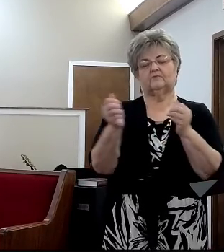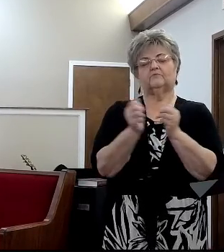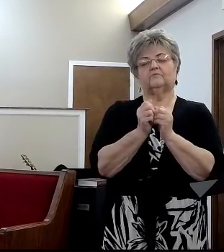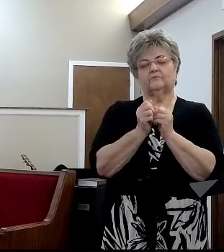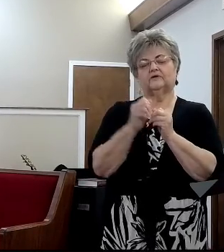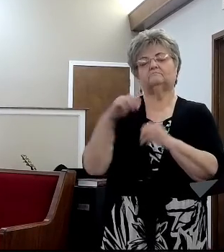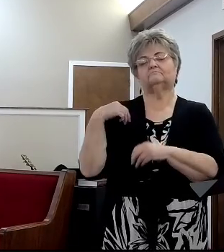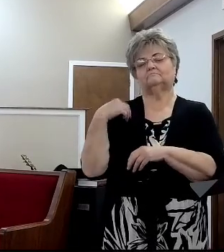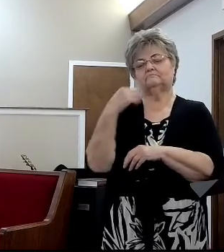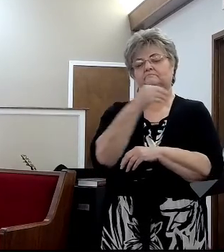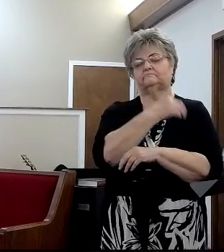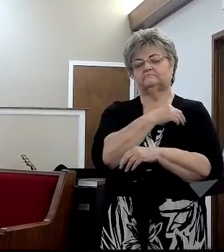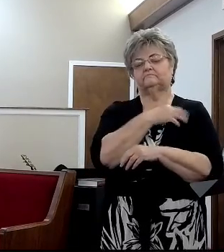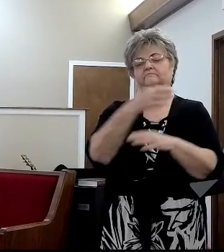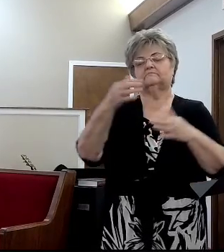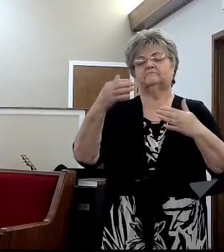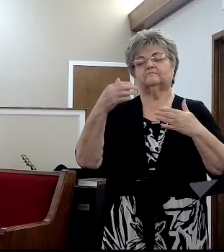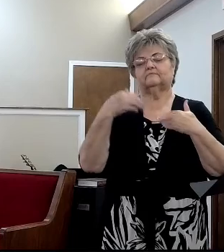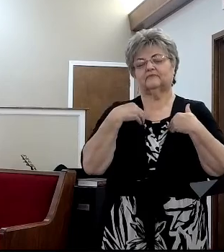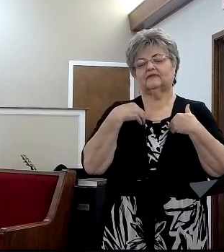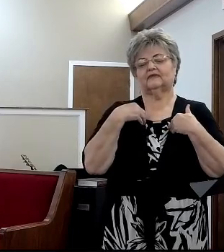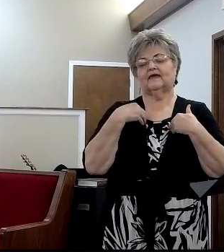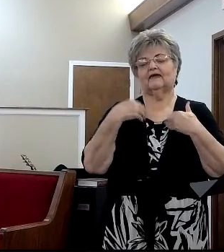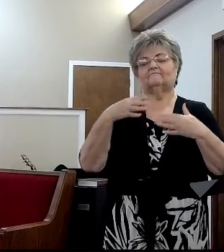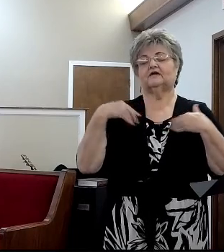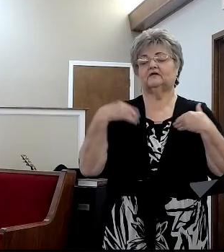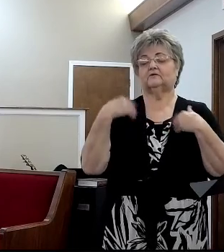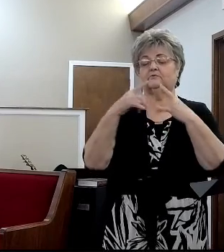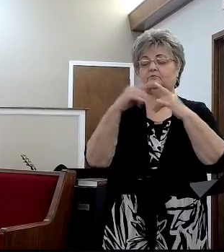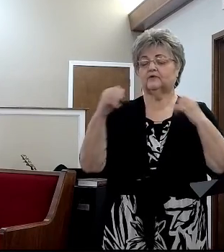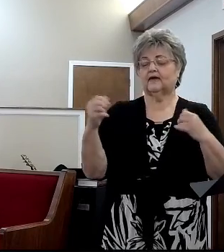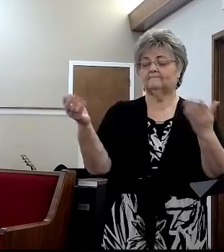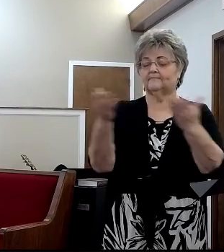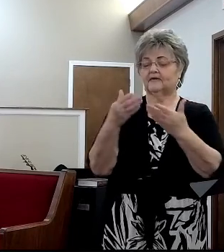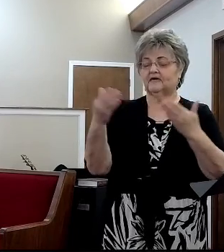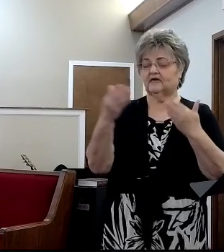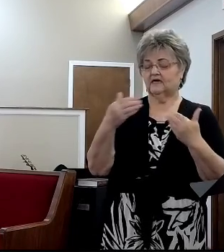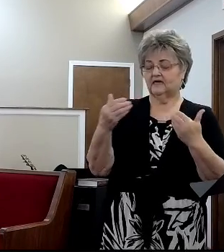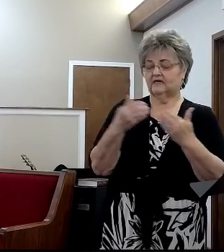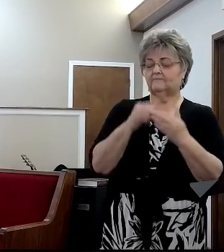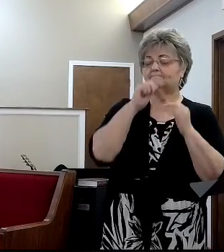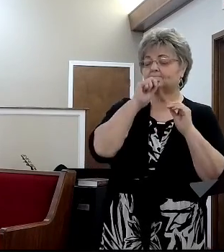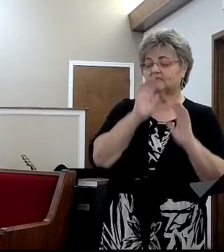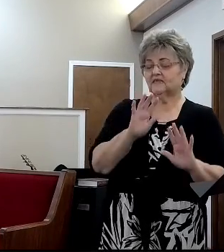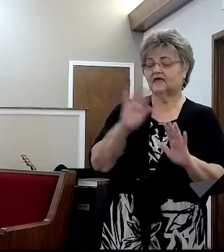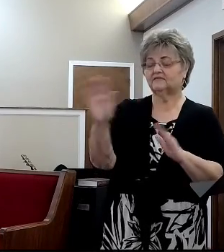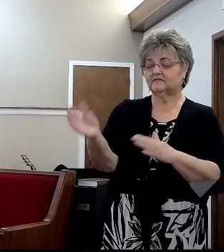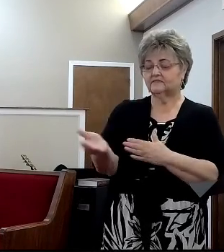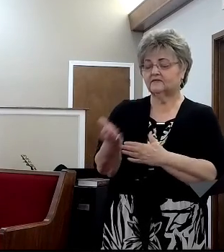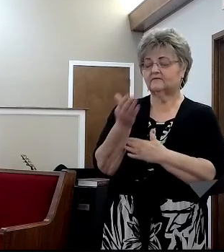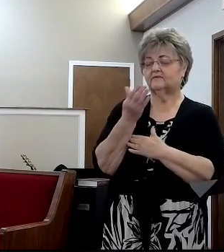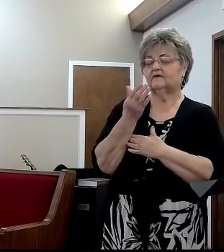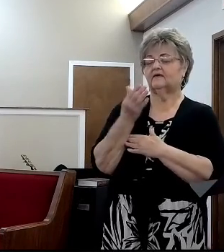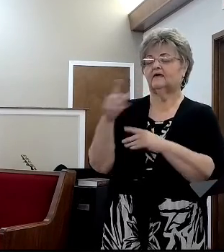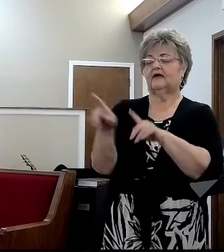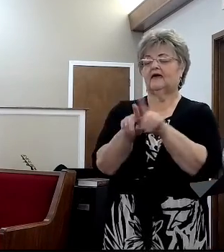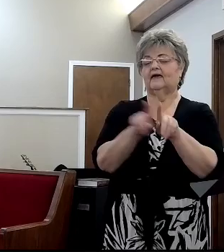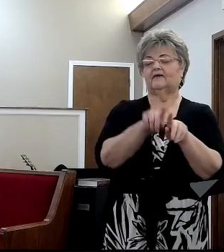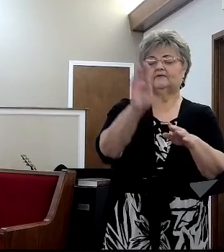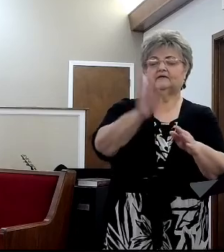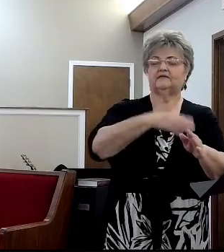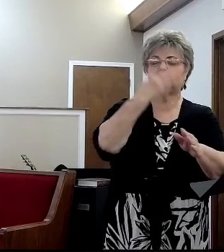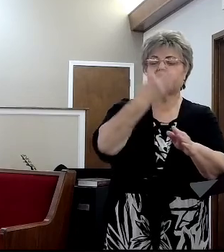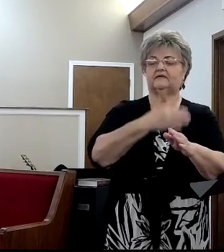the youth camp here, Lord. And Lord, the blessing that I know that they're going to be in our lives this morning as they sing. And then as